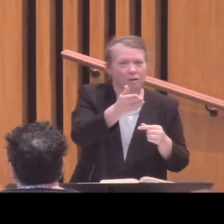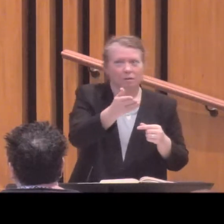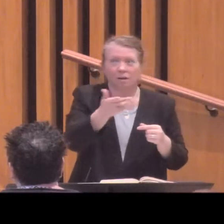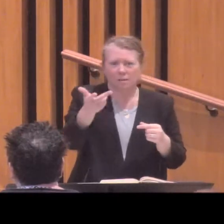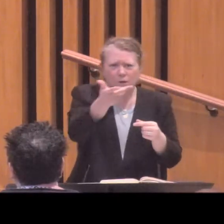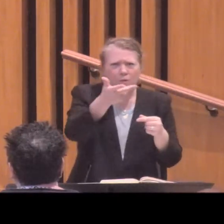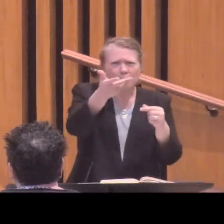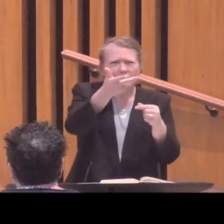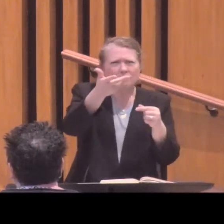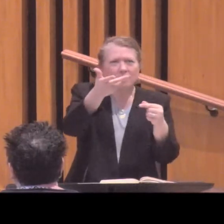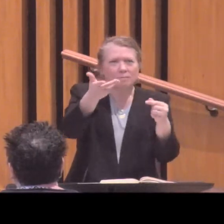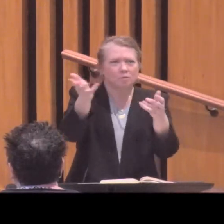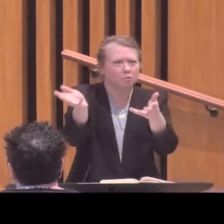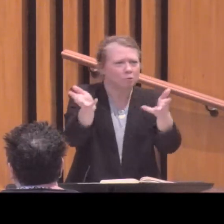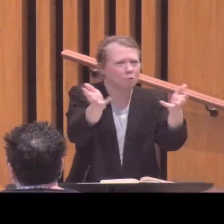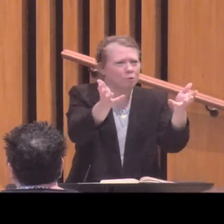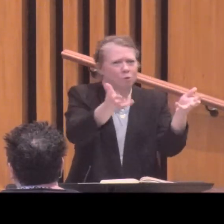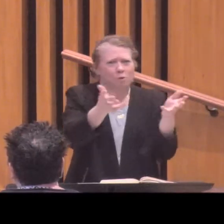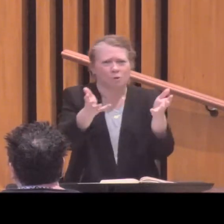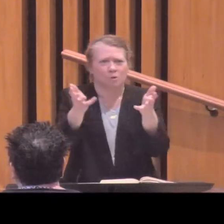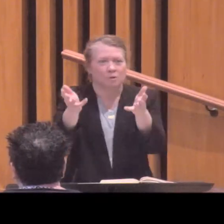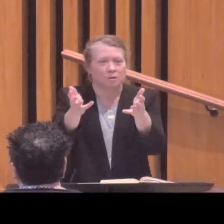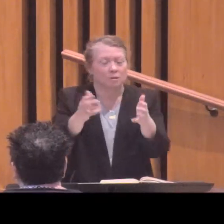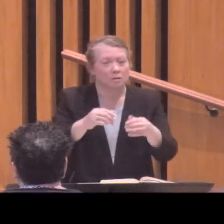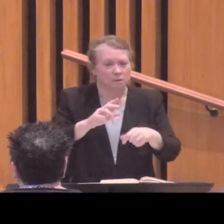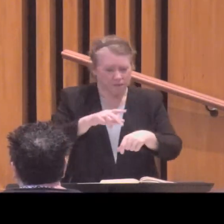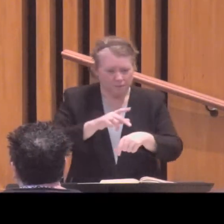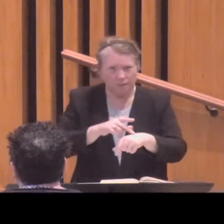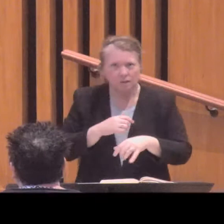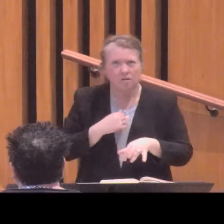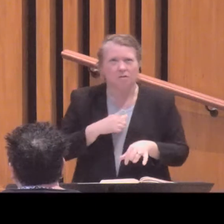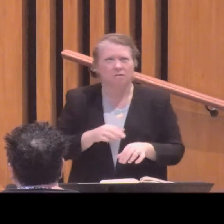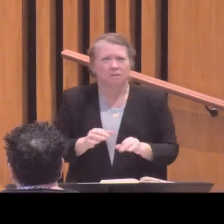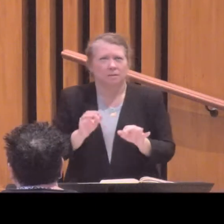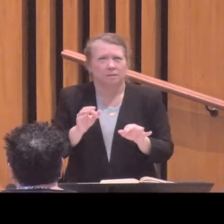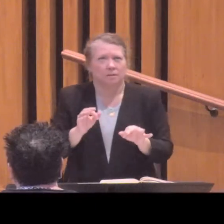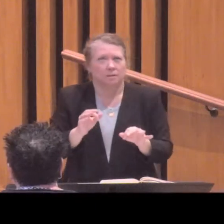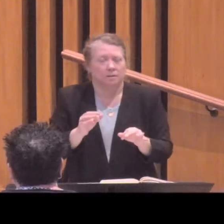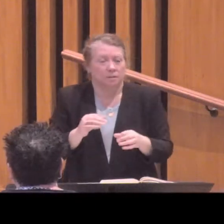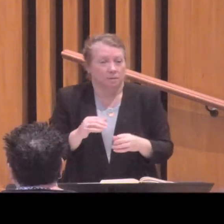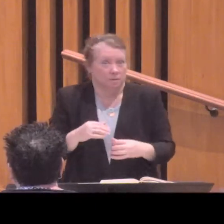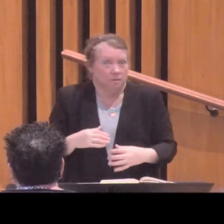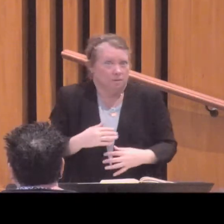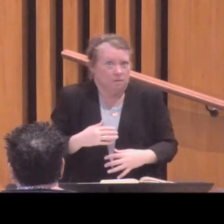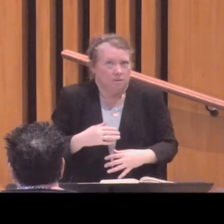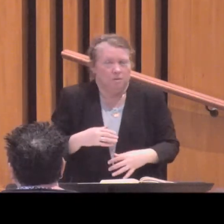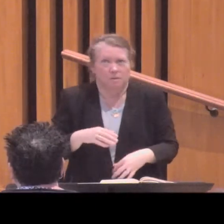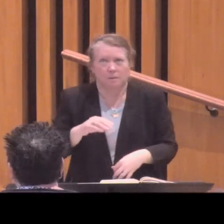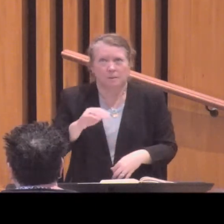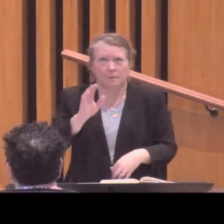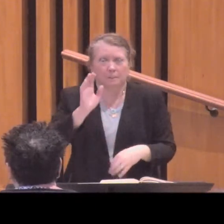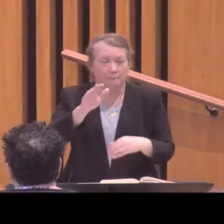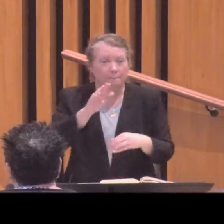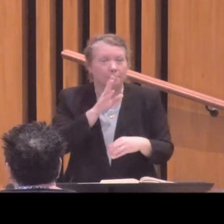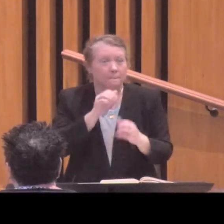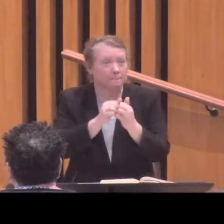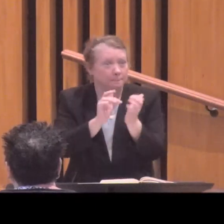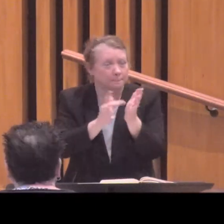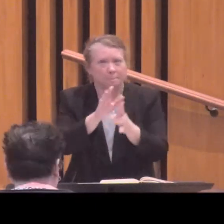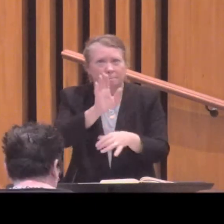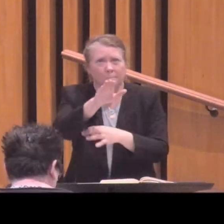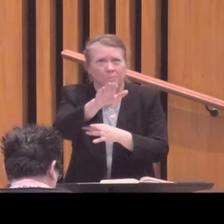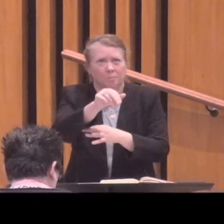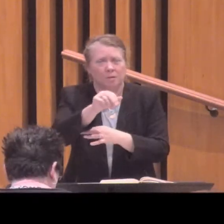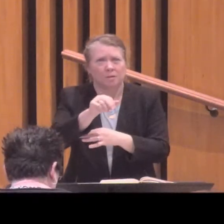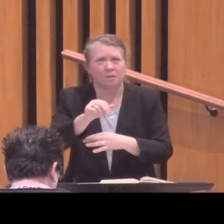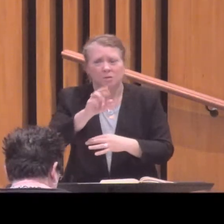Jesus. Then Peter said to Jesus in reply, "Rabbi, it is good that